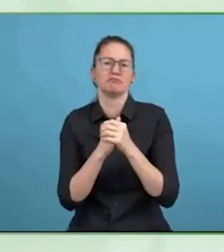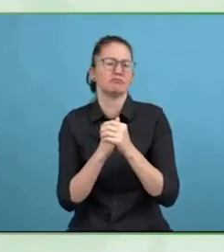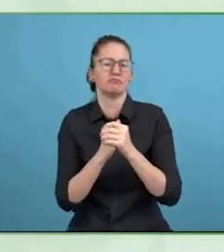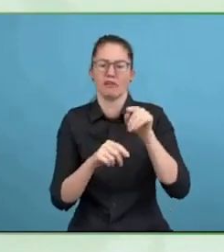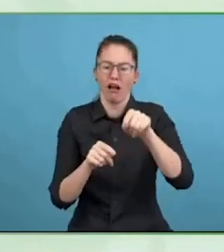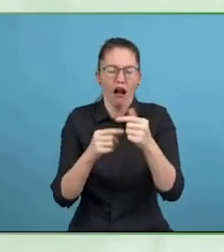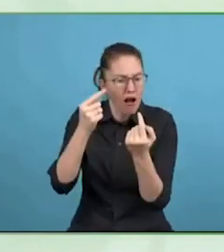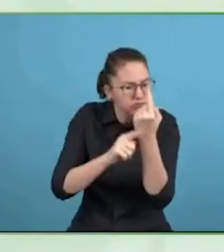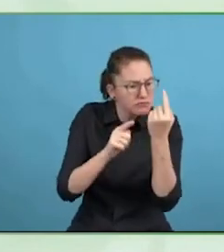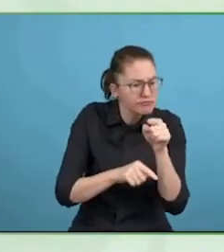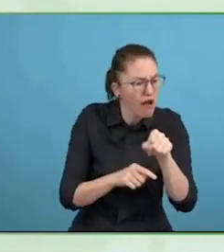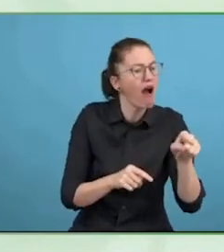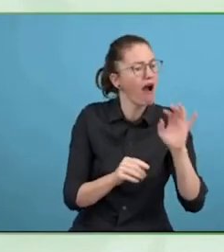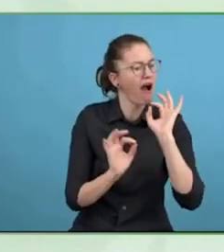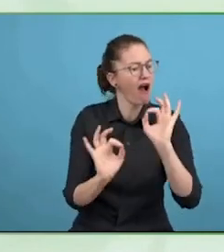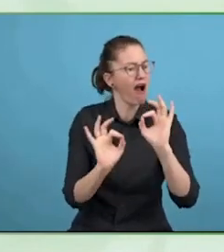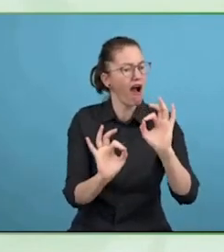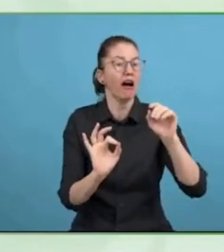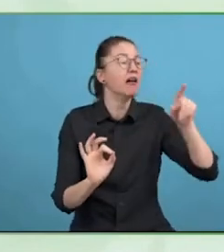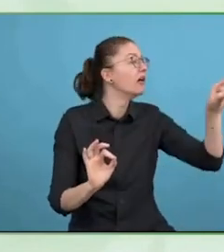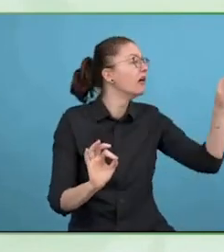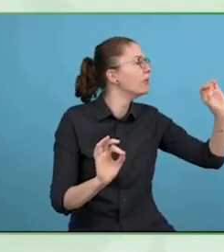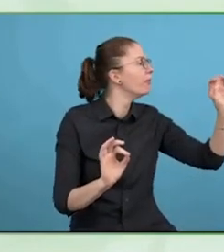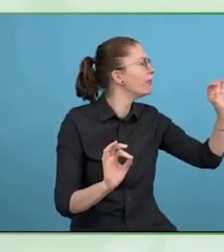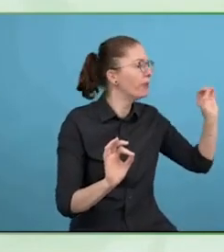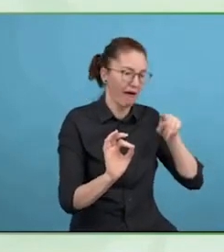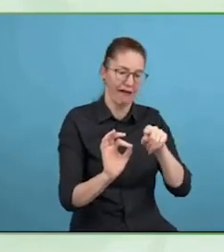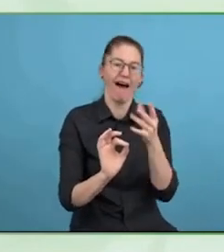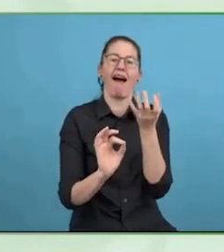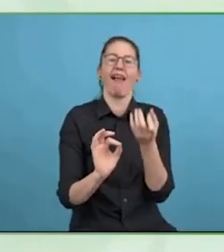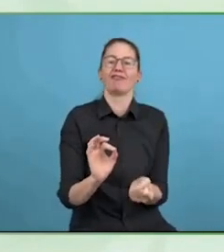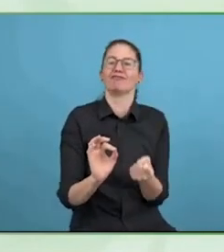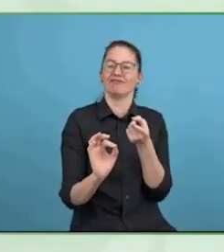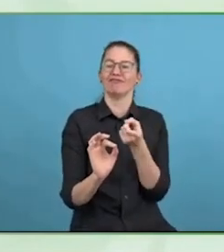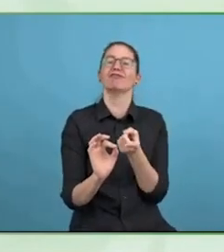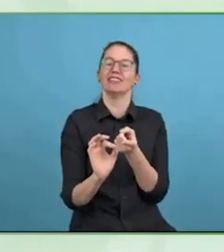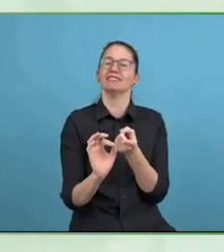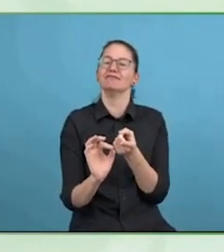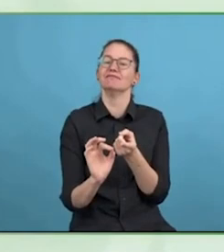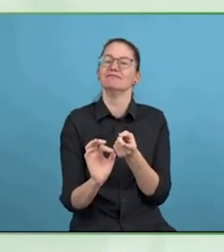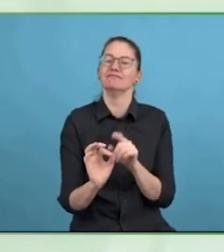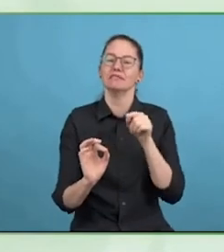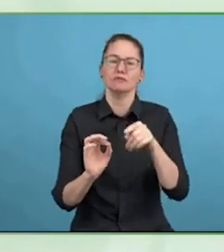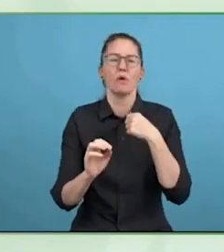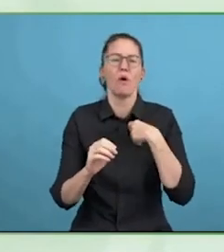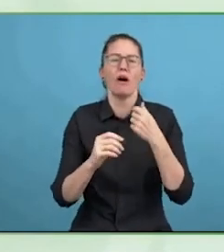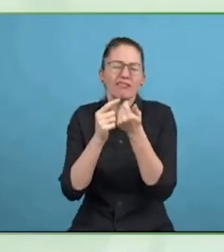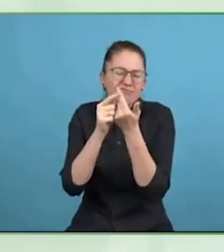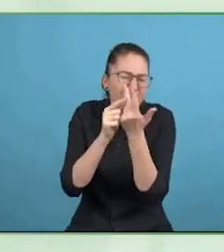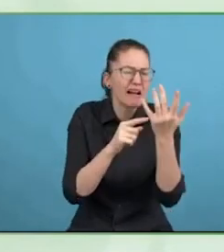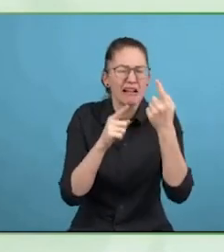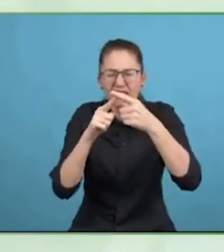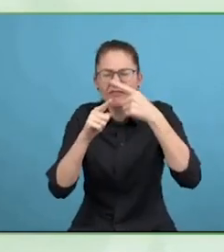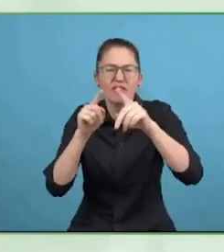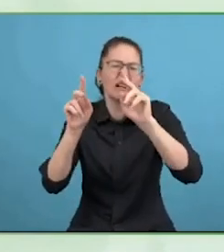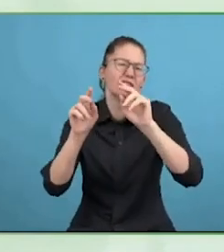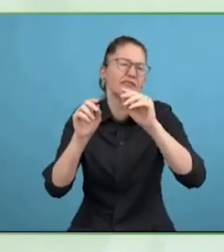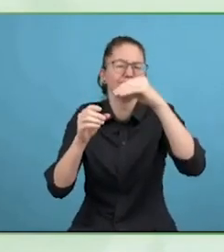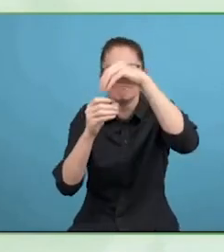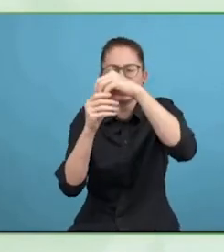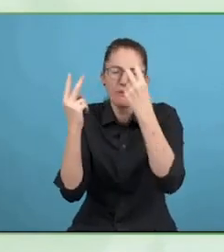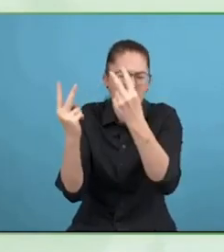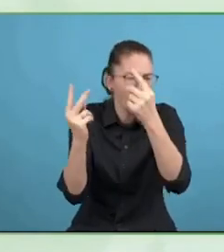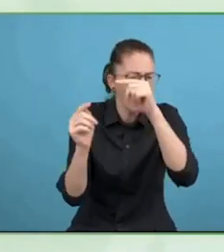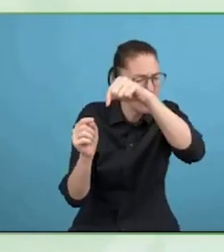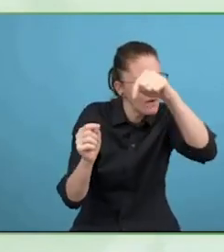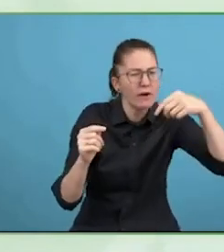this this toolbox, this device? Well, the starting point was also, I'm in the in